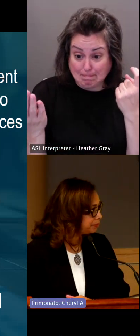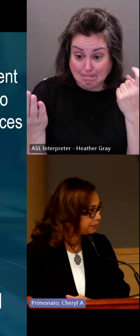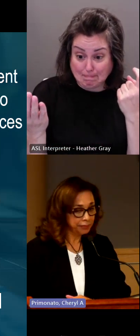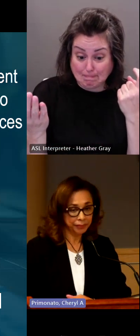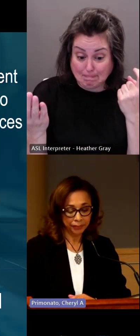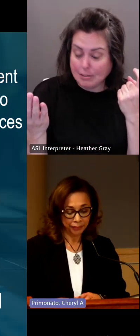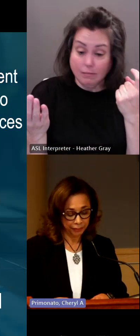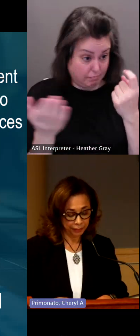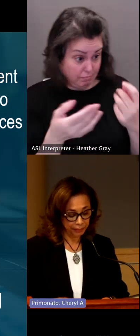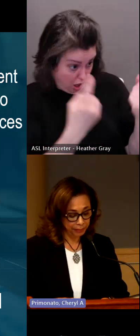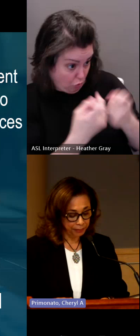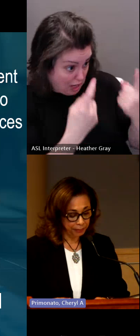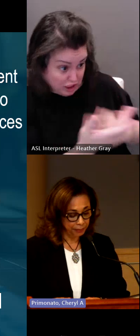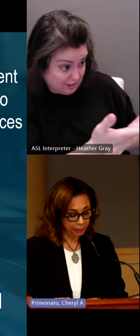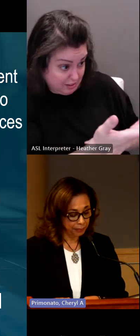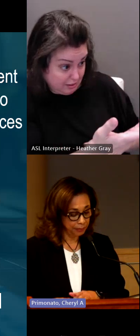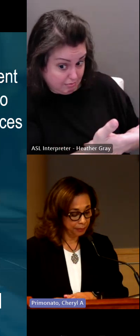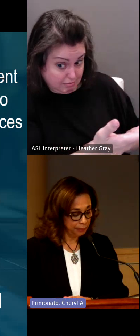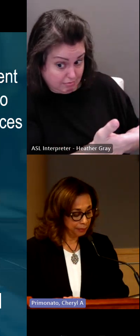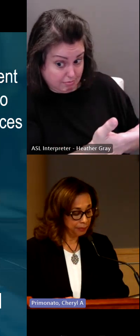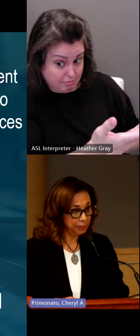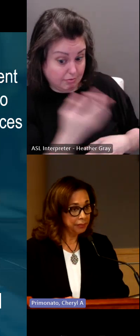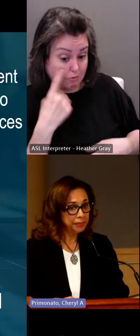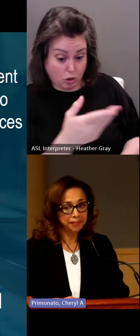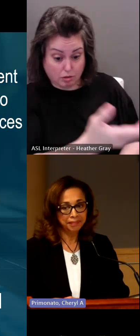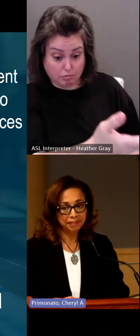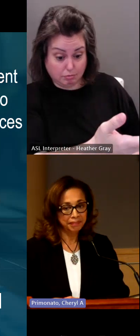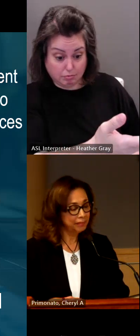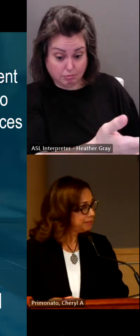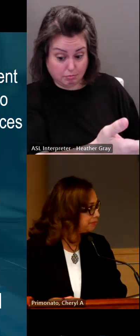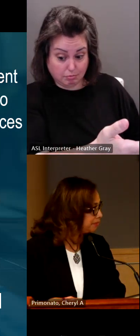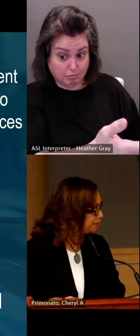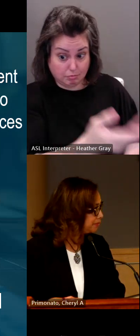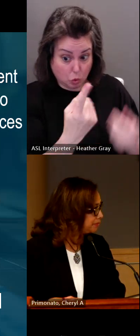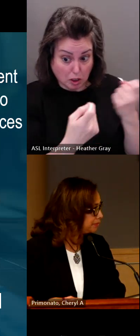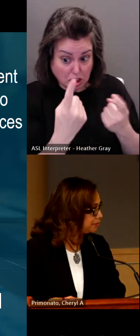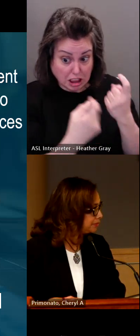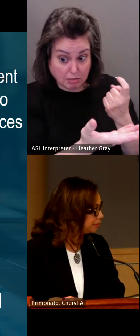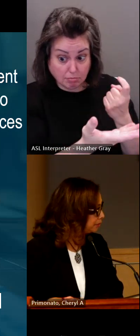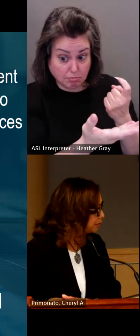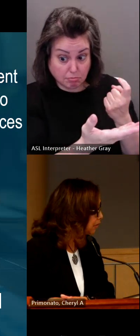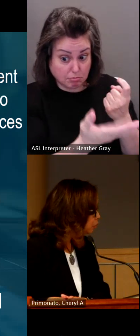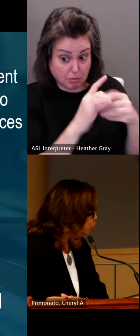Does any board member have questions for Ms. Kalan?